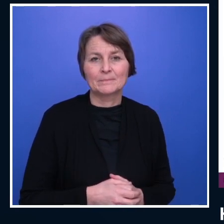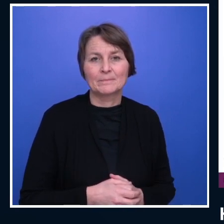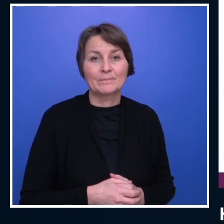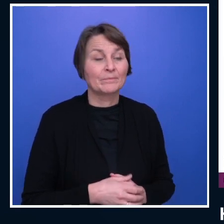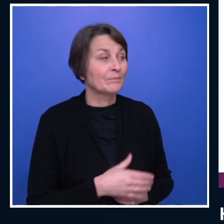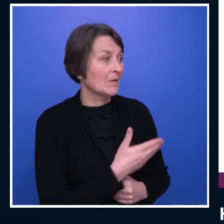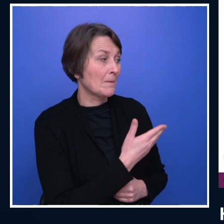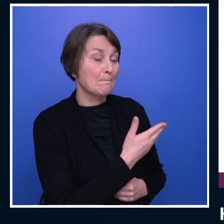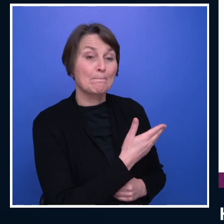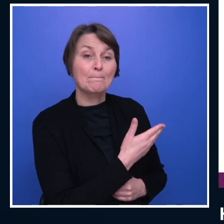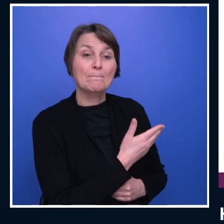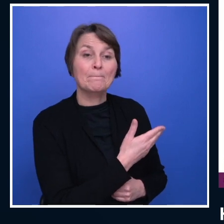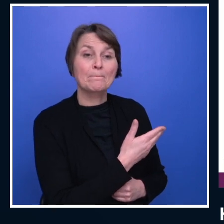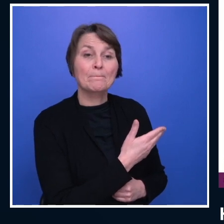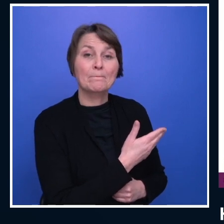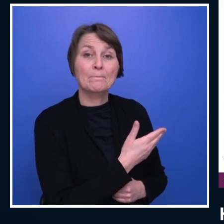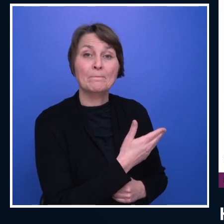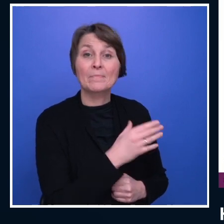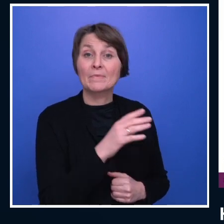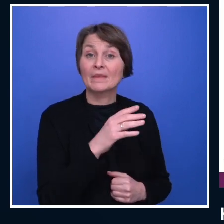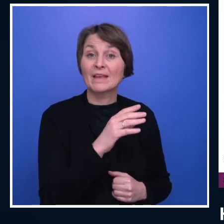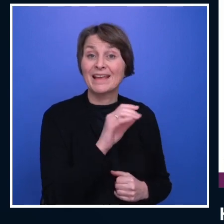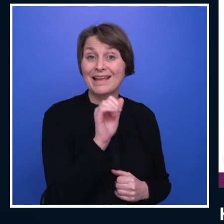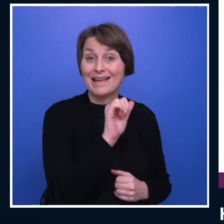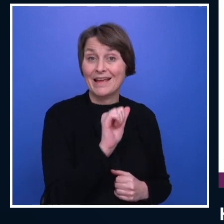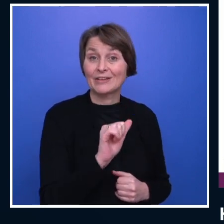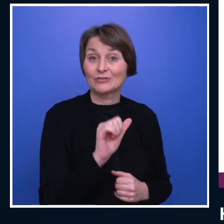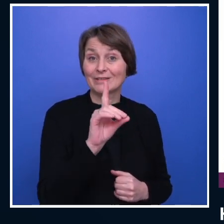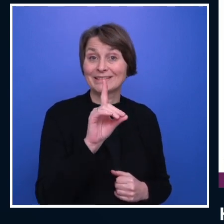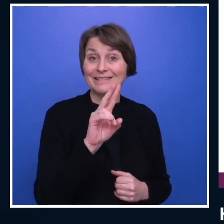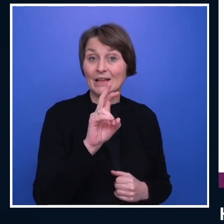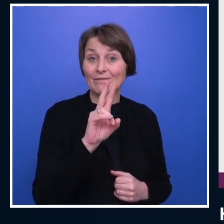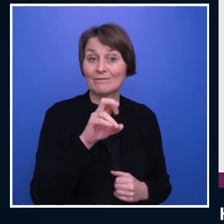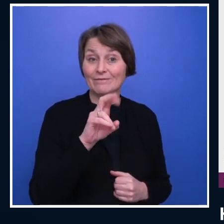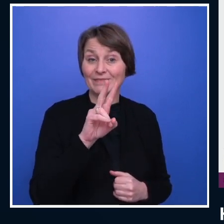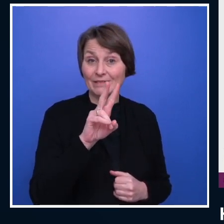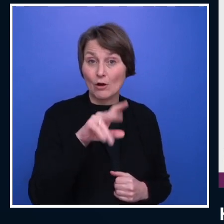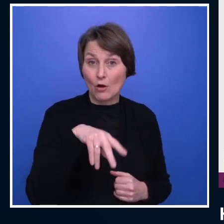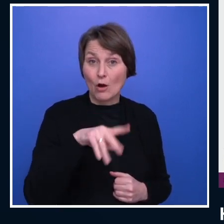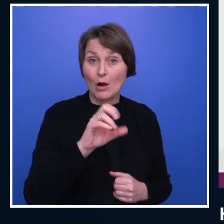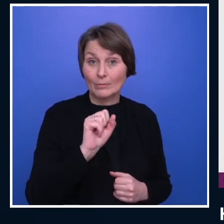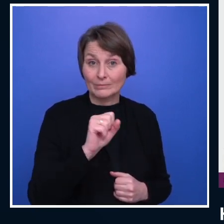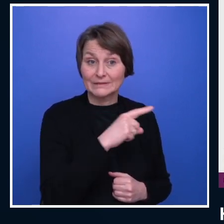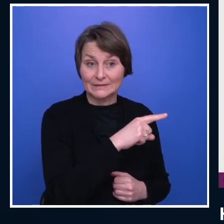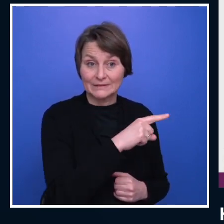using that because GitHub Actions didn't exist. If I go into the Hanselman, its website,